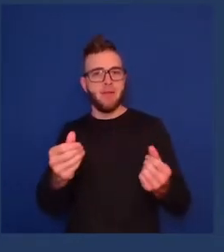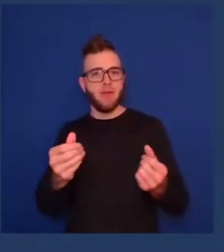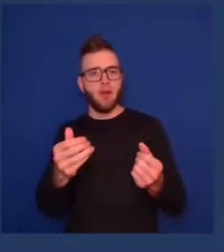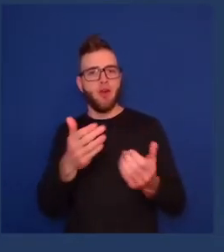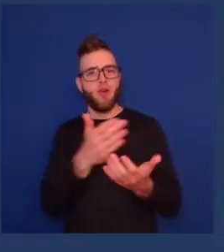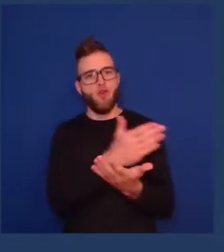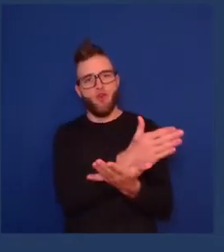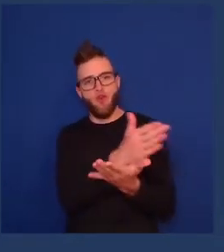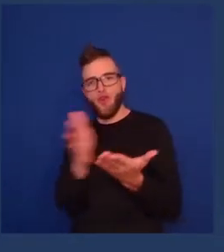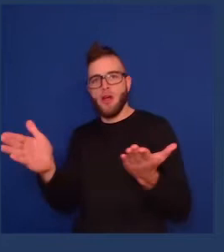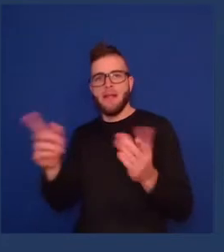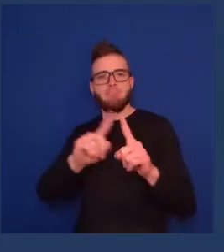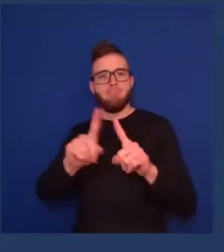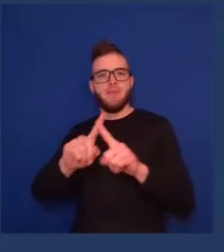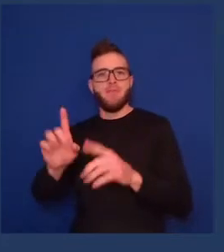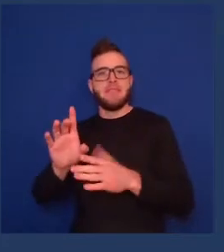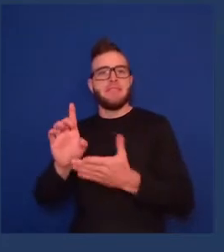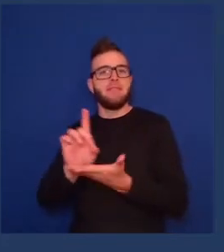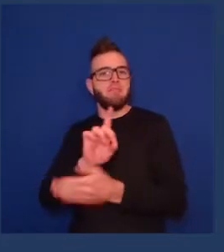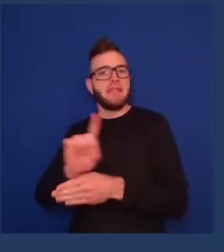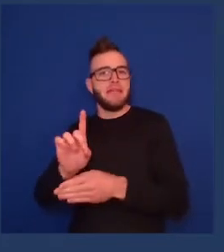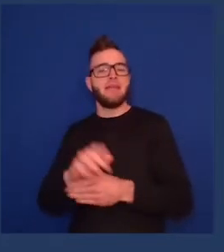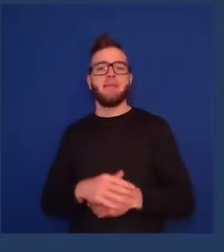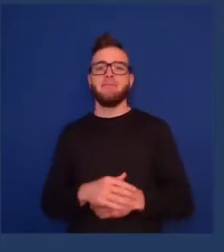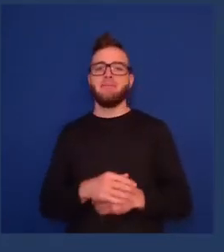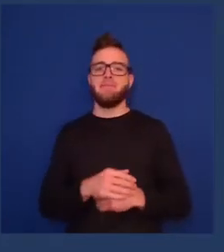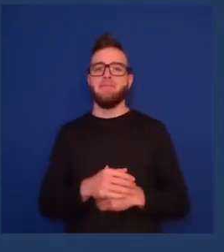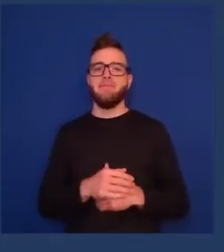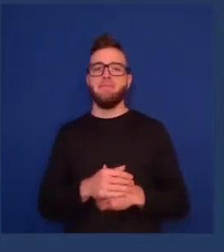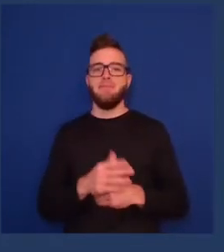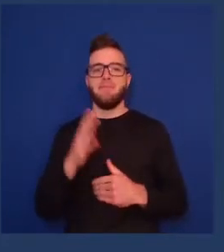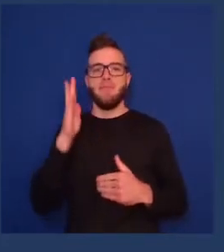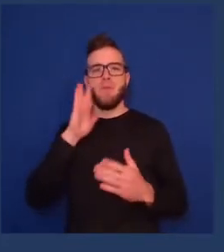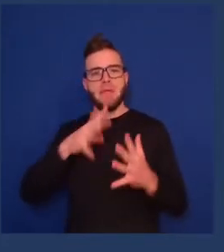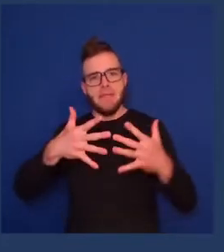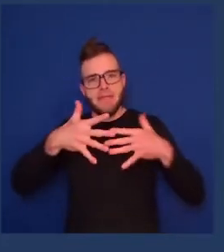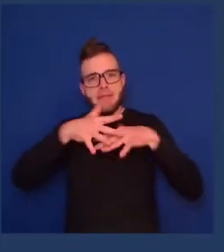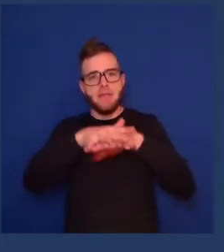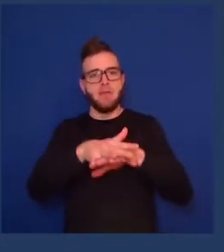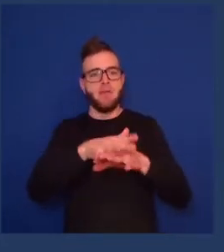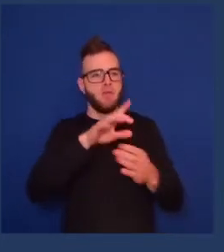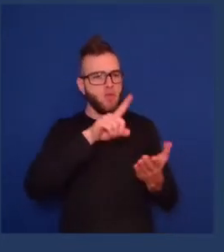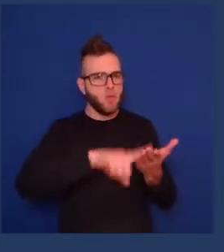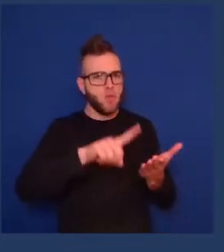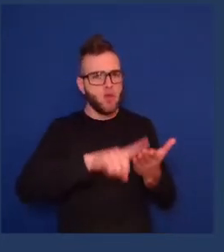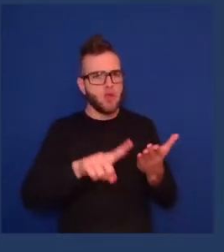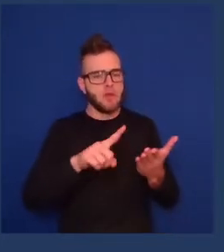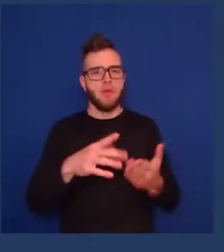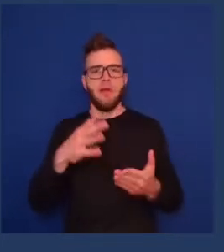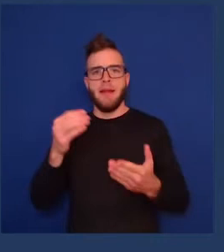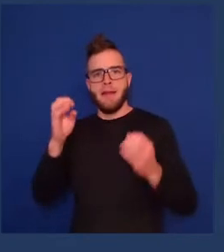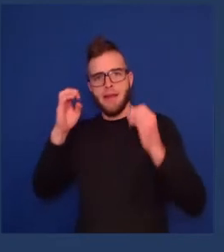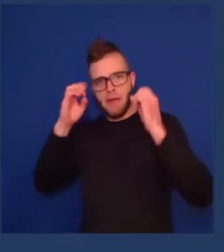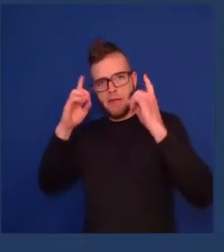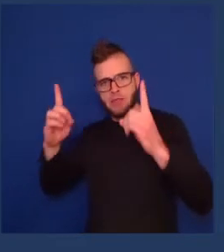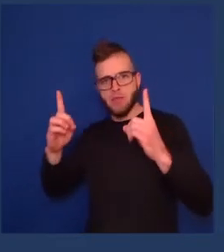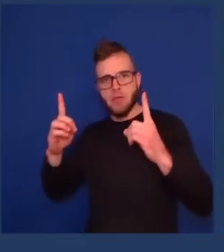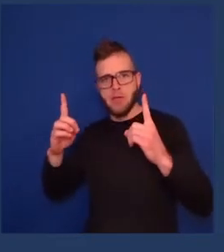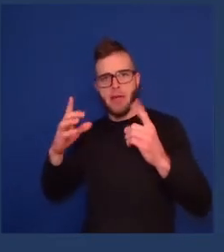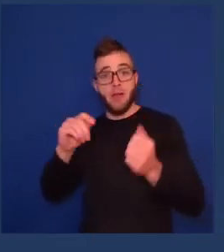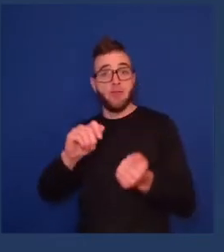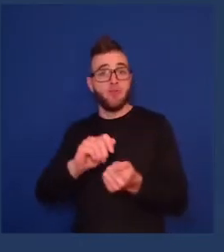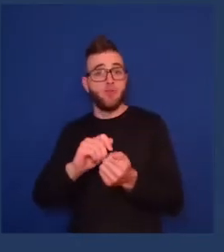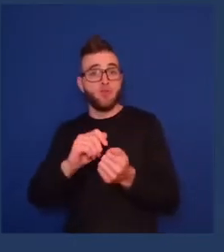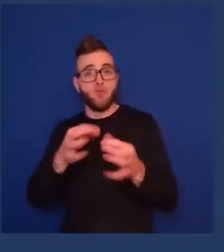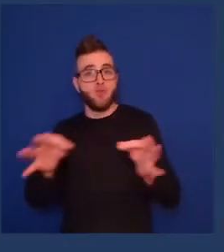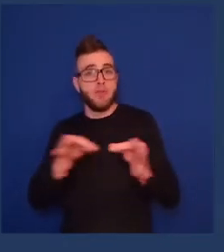accessibility solutions through a cross-disciplinary approach. It's going to integrate our world-class research, education,